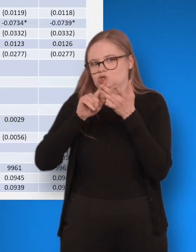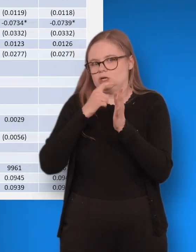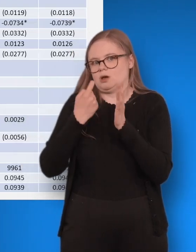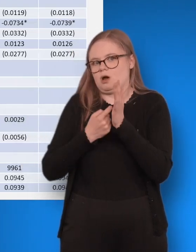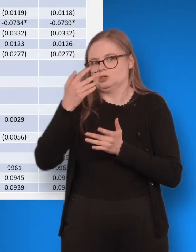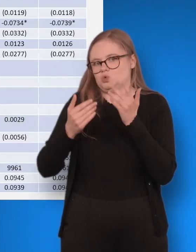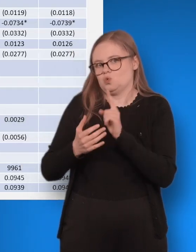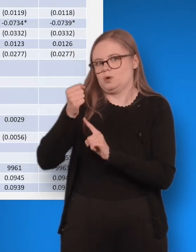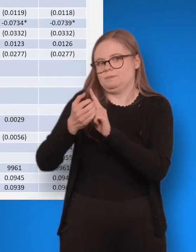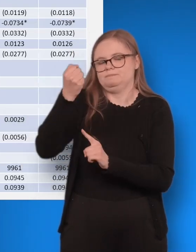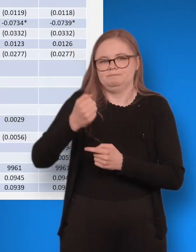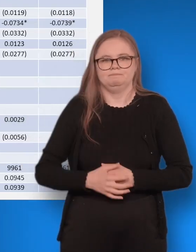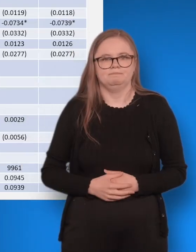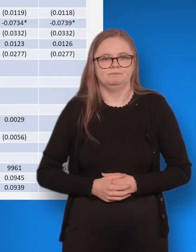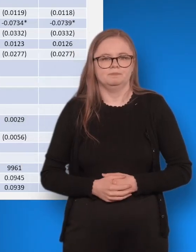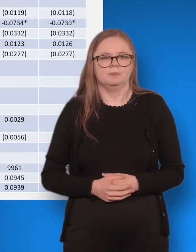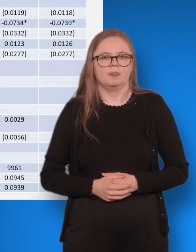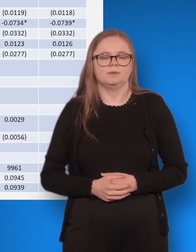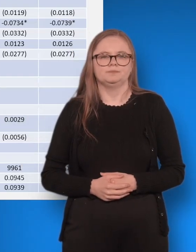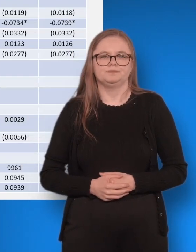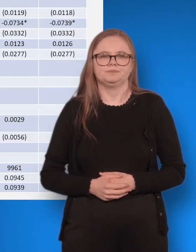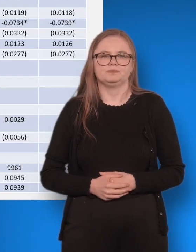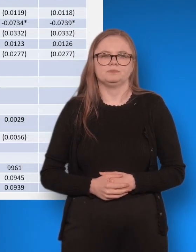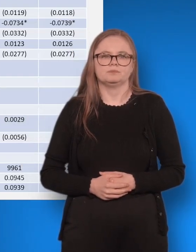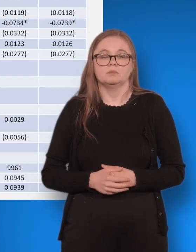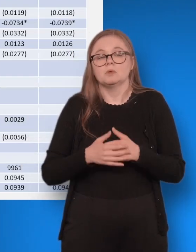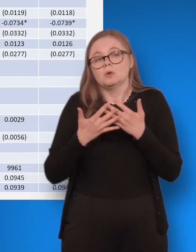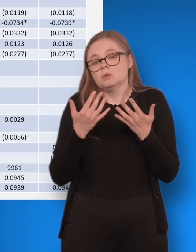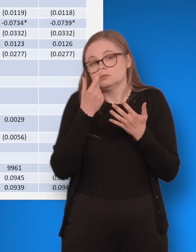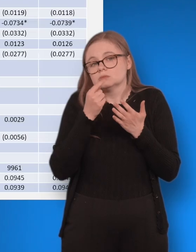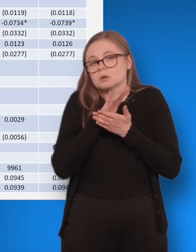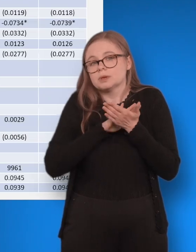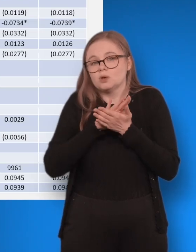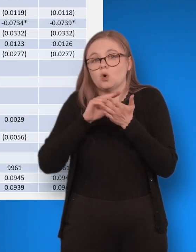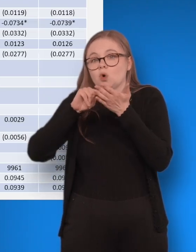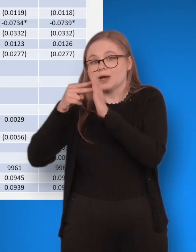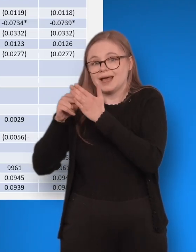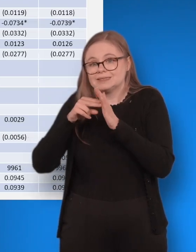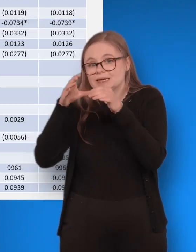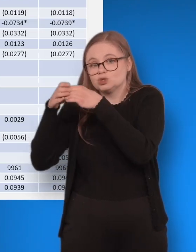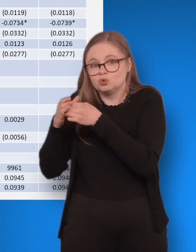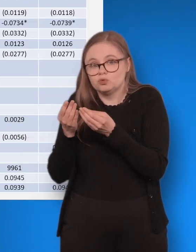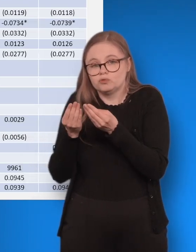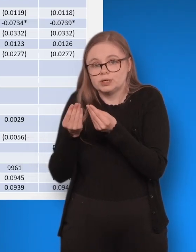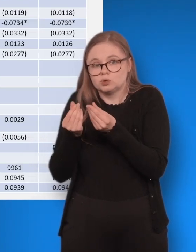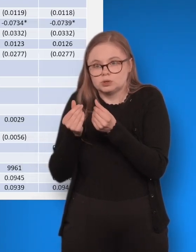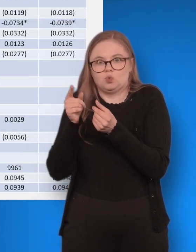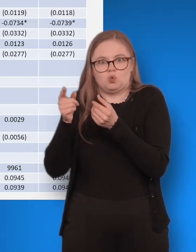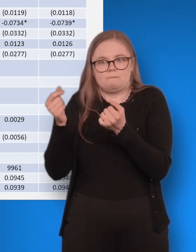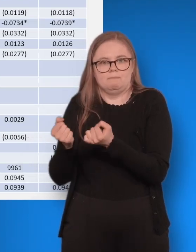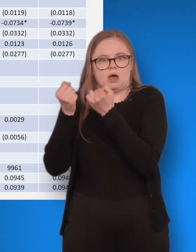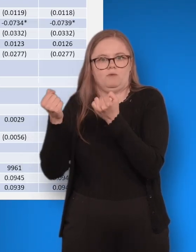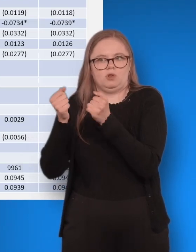scores. This could indicate that organizational resources rather than the